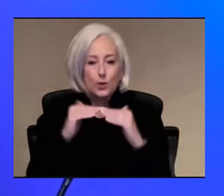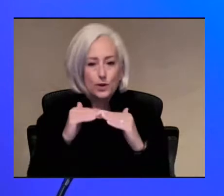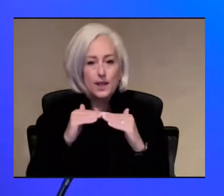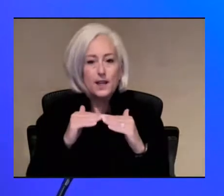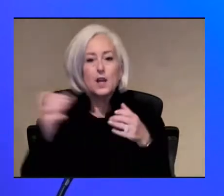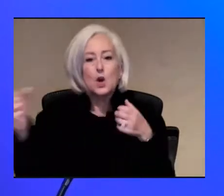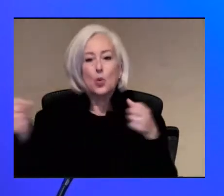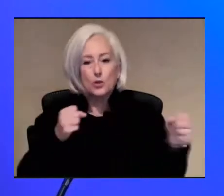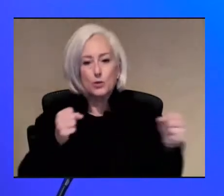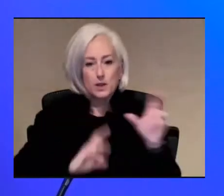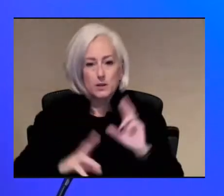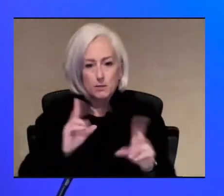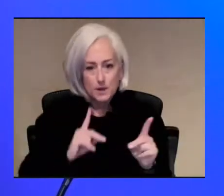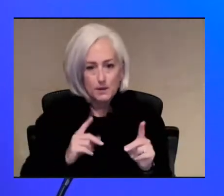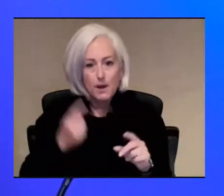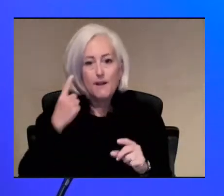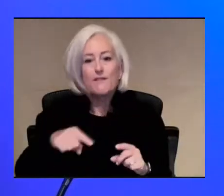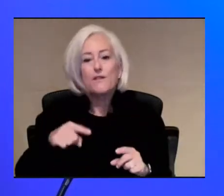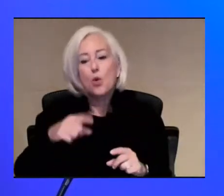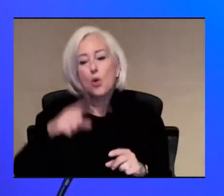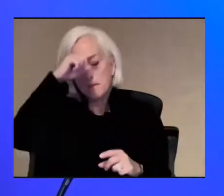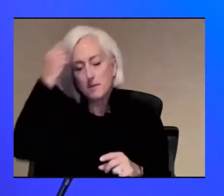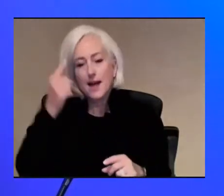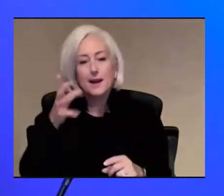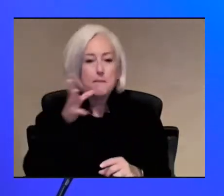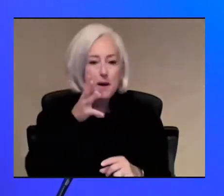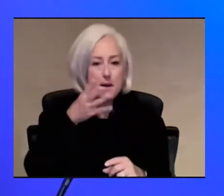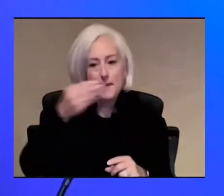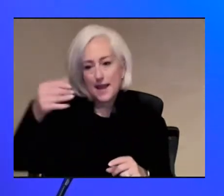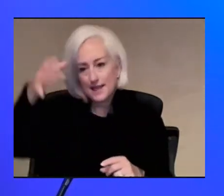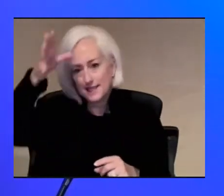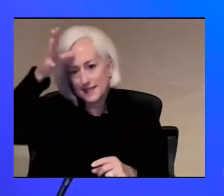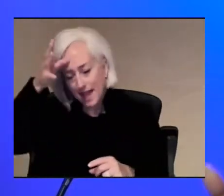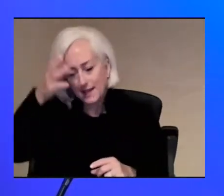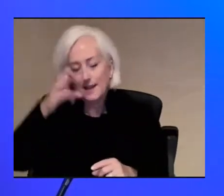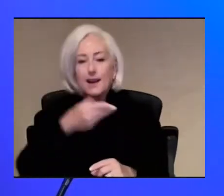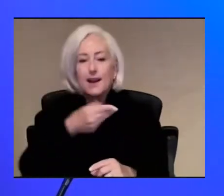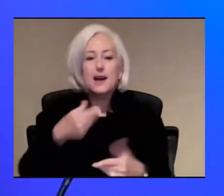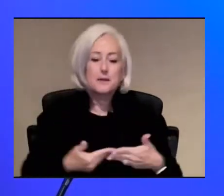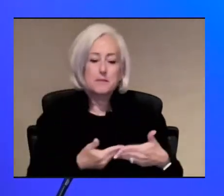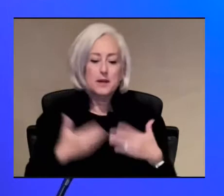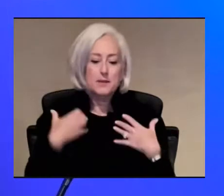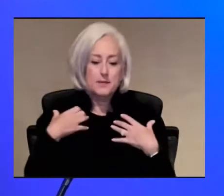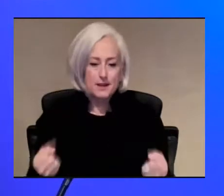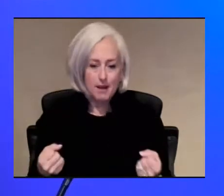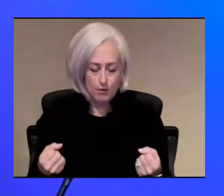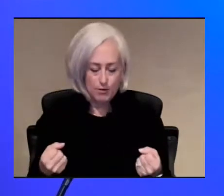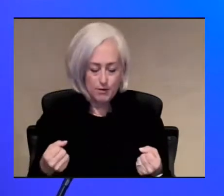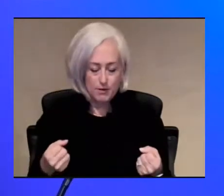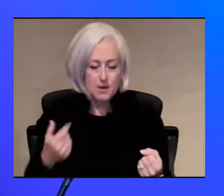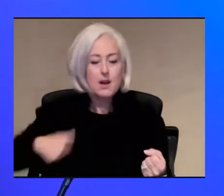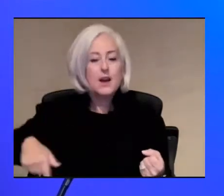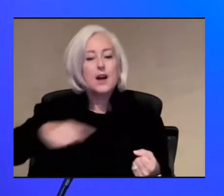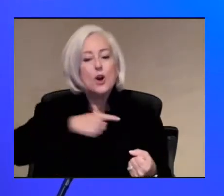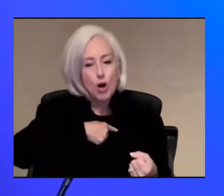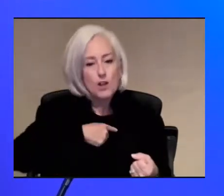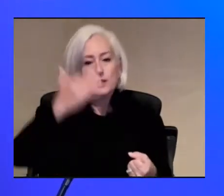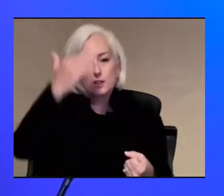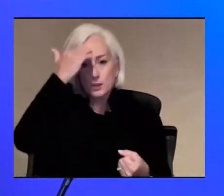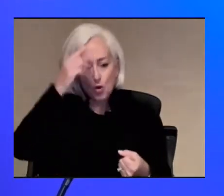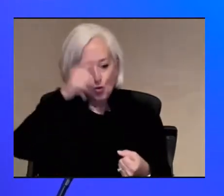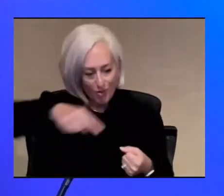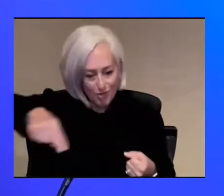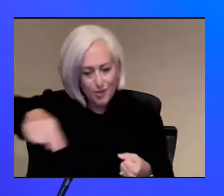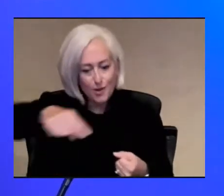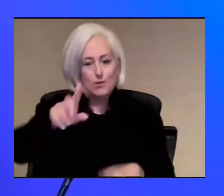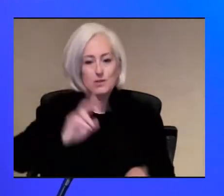maternal, paternal, and infant health. And then also for all of us to know that these individuals are human. So when we look at